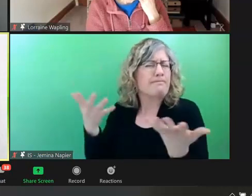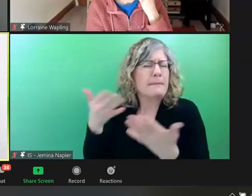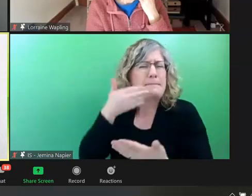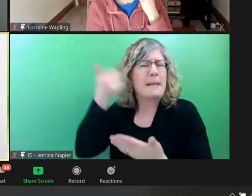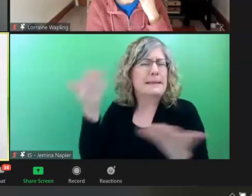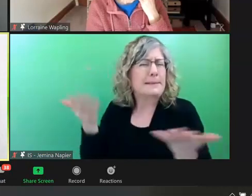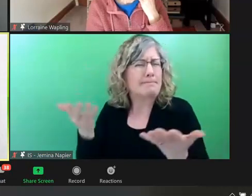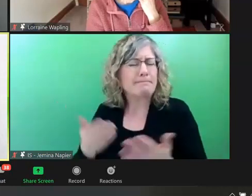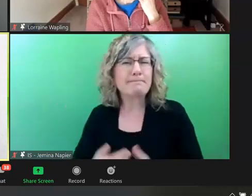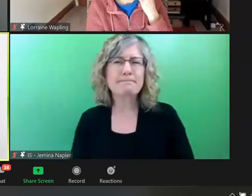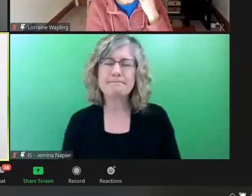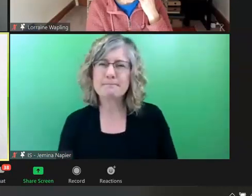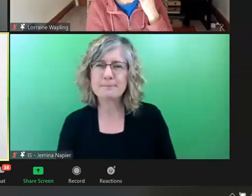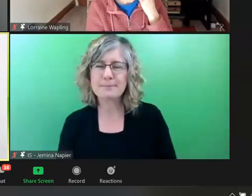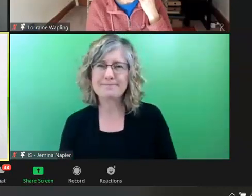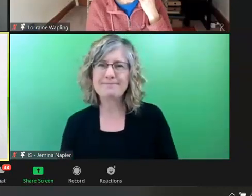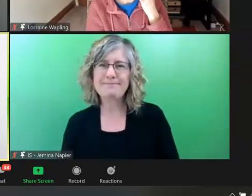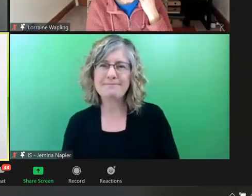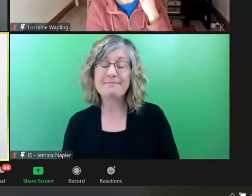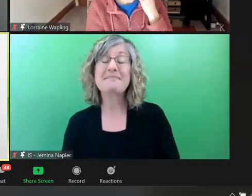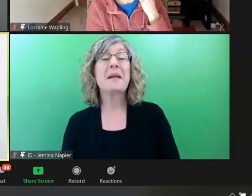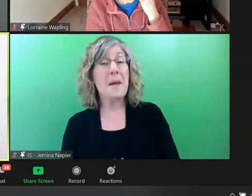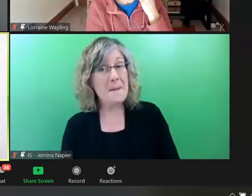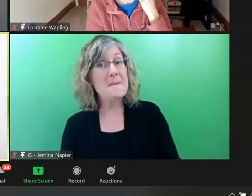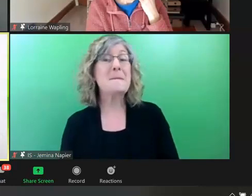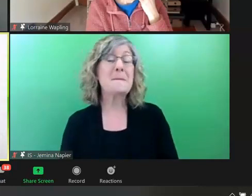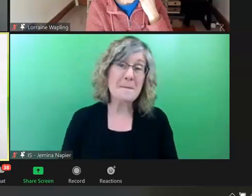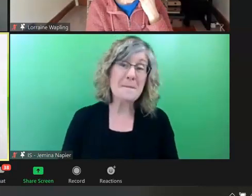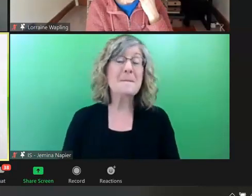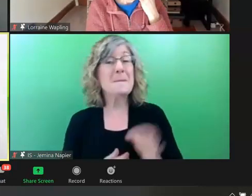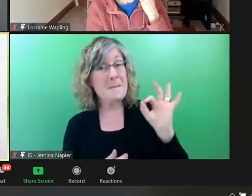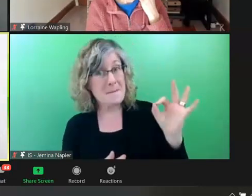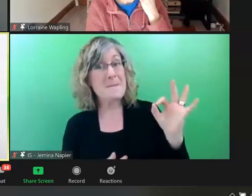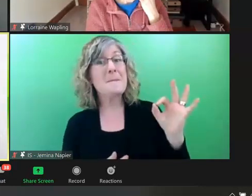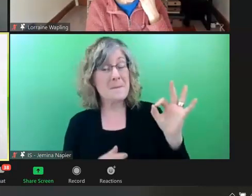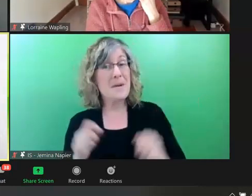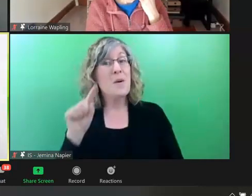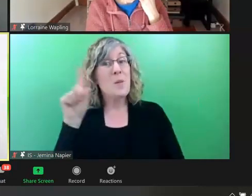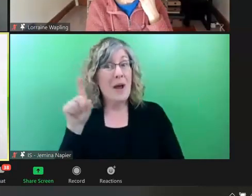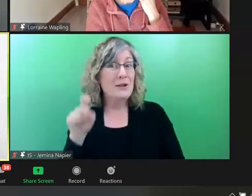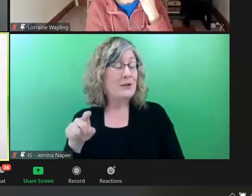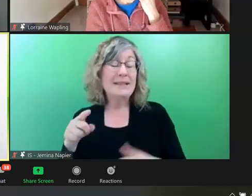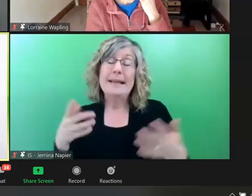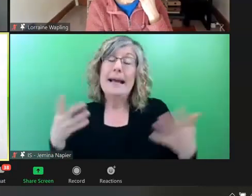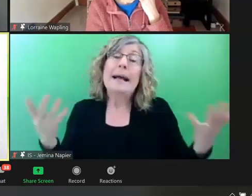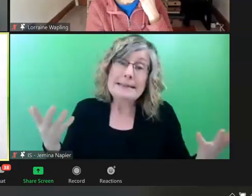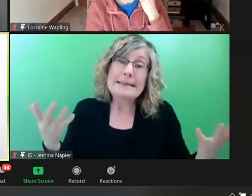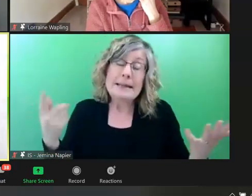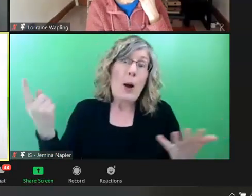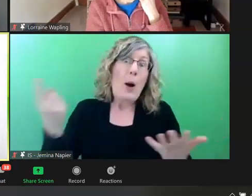It's a challenging question also, because, you know, everything goes with finances. I